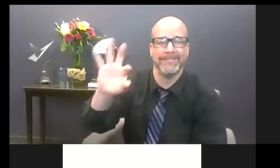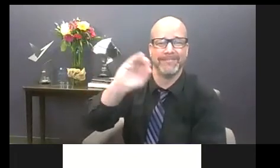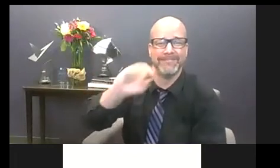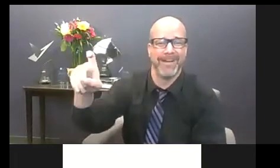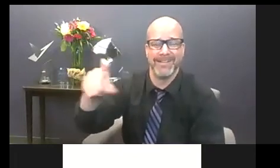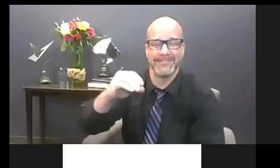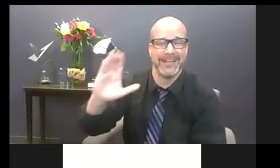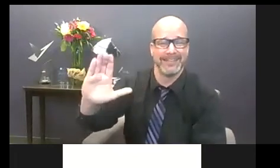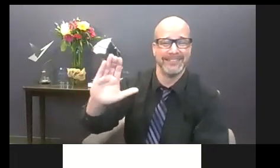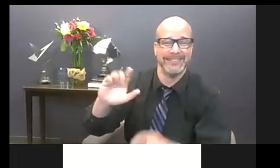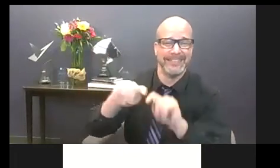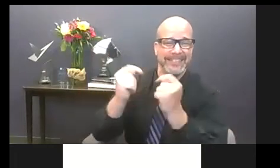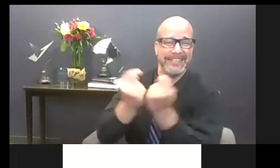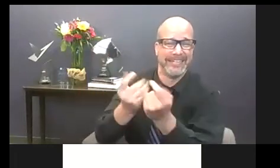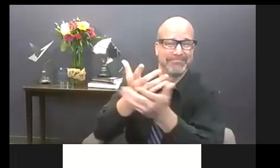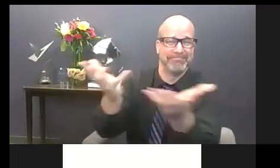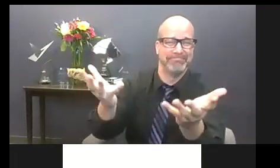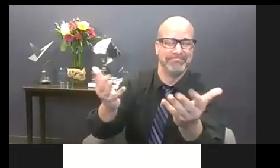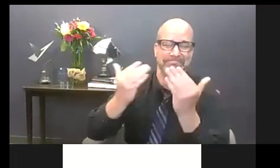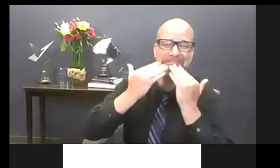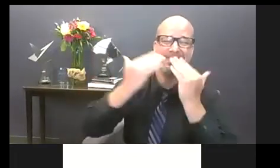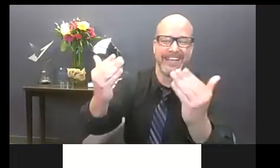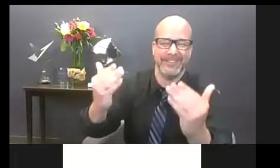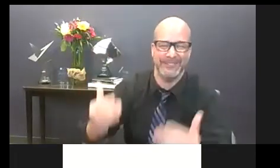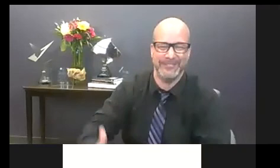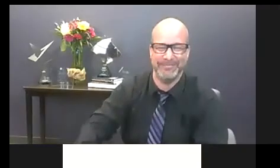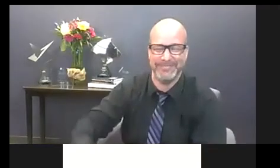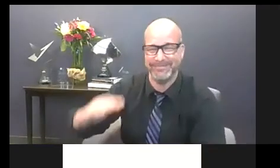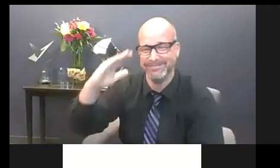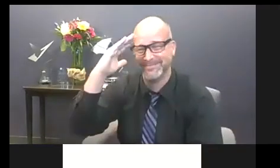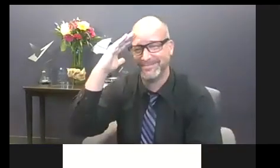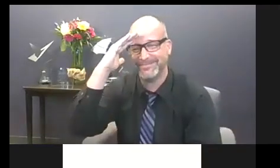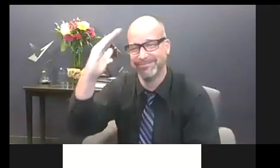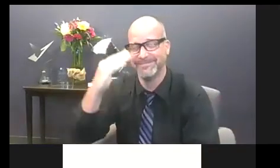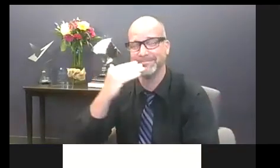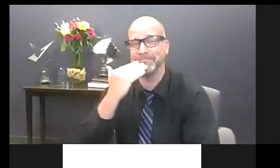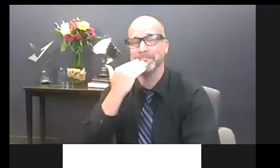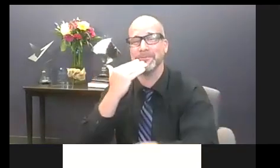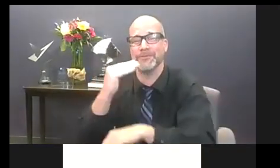Hats off to Harold Fox and his team. Thank you so much.